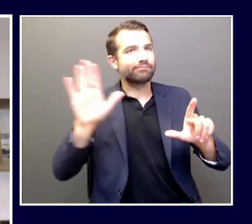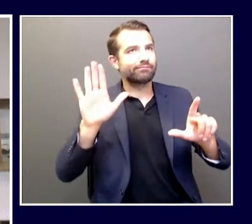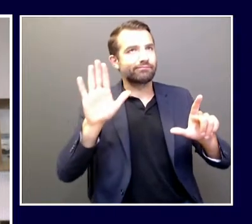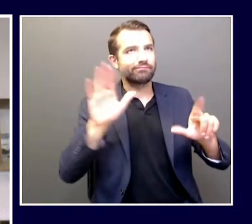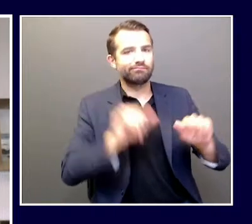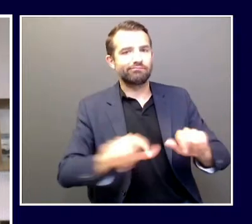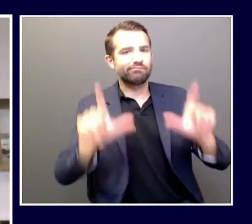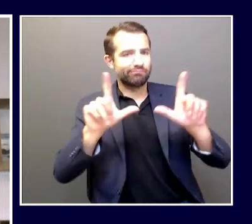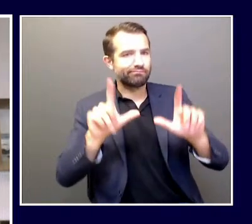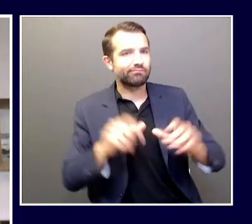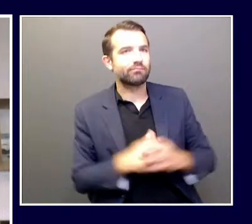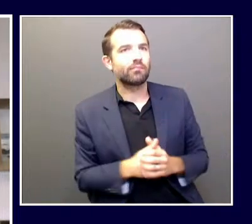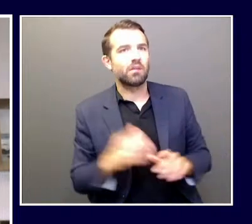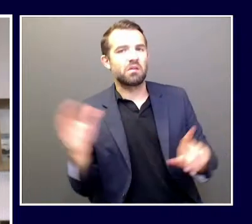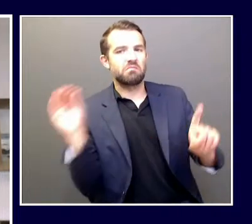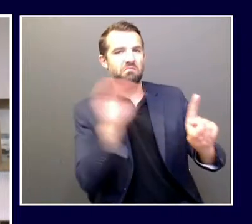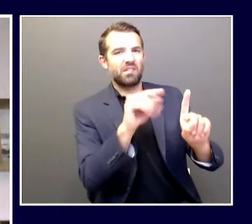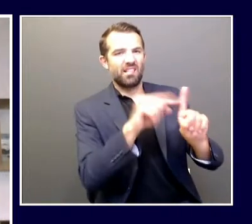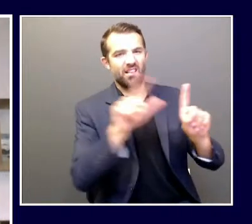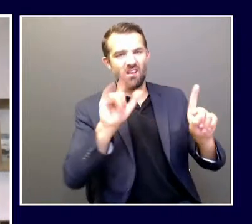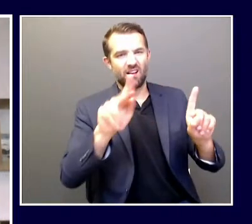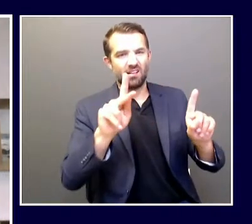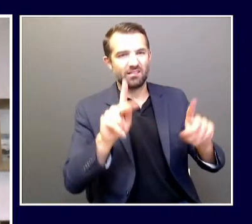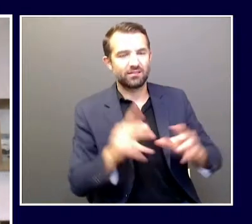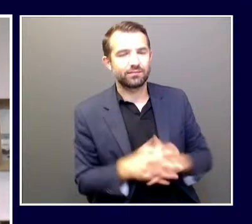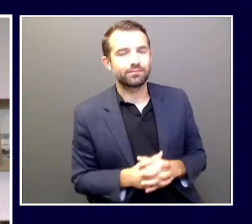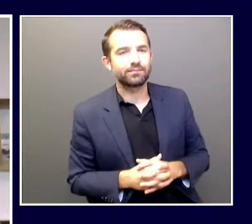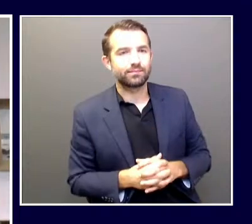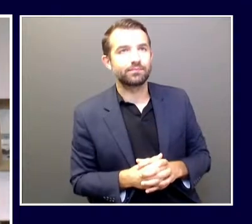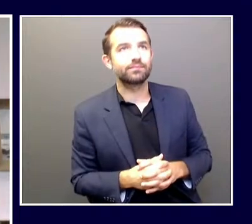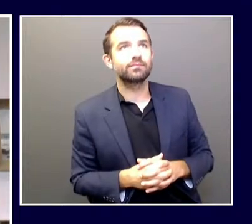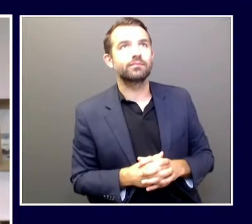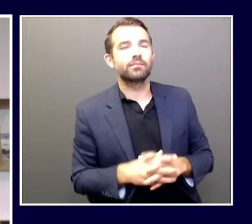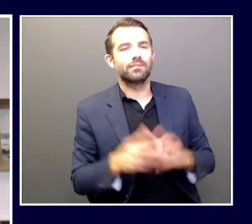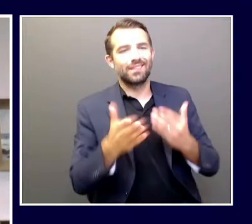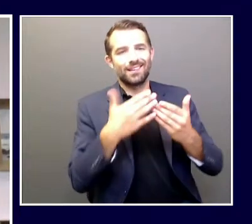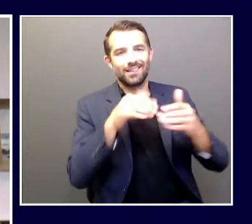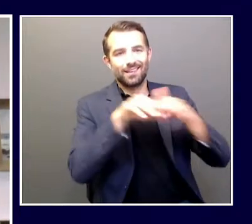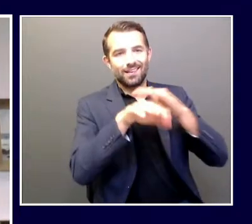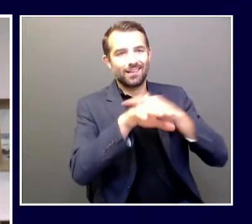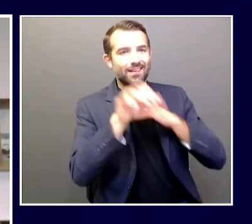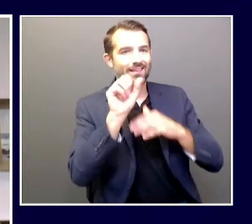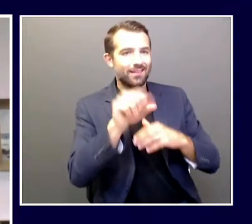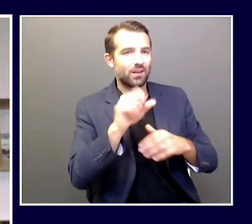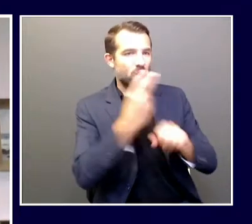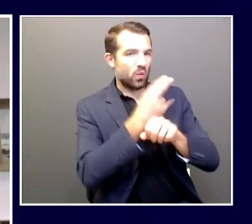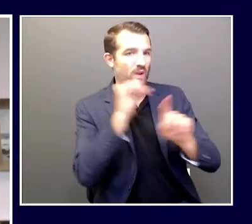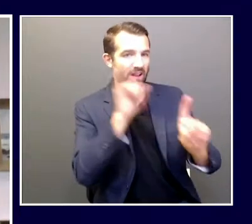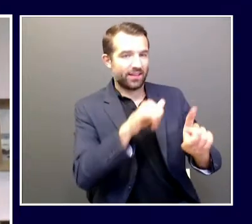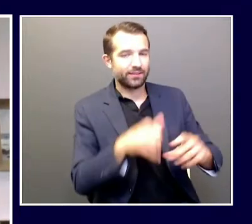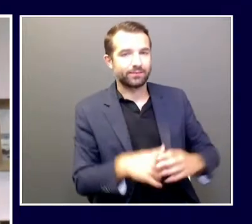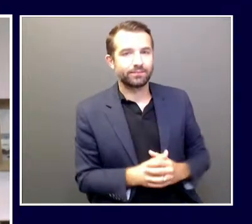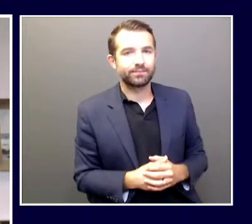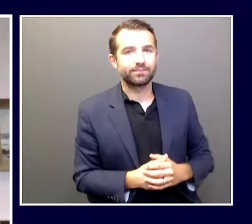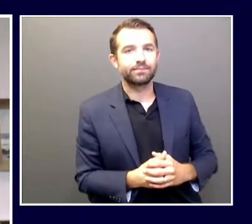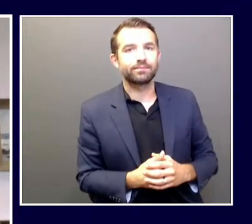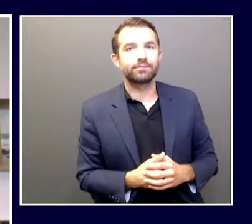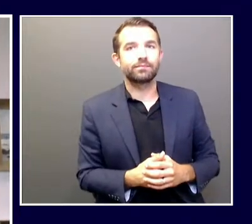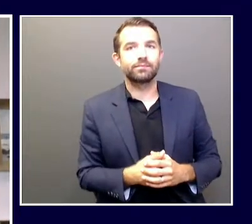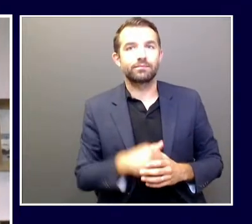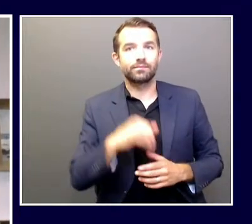publicly available and accessible. Thank you so much. Yep. Let me go next to Jim at WMTW.